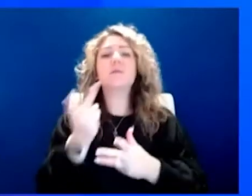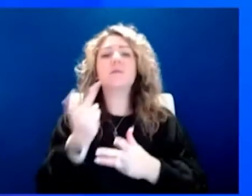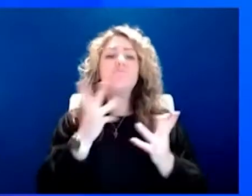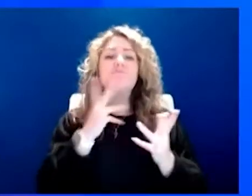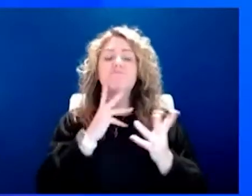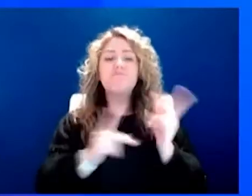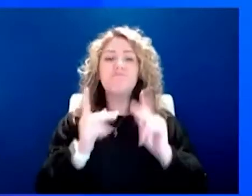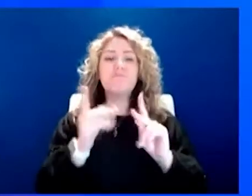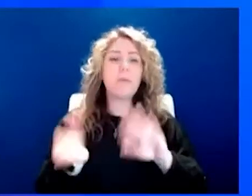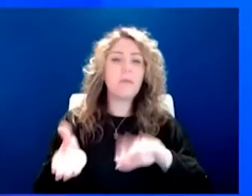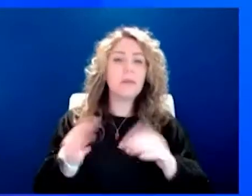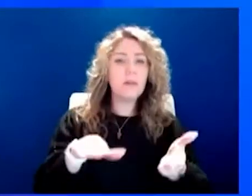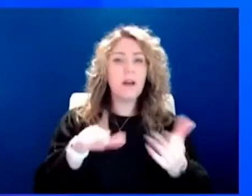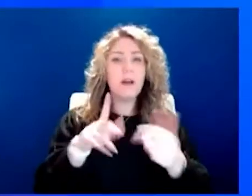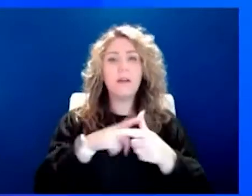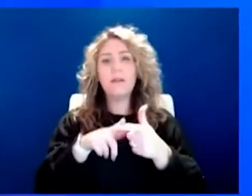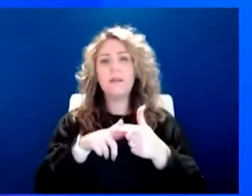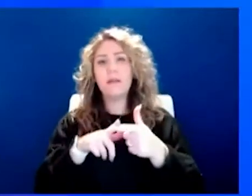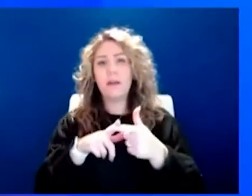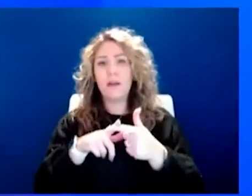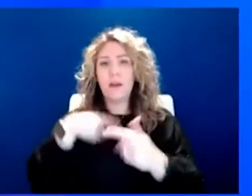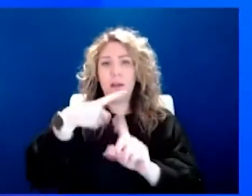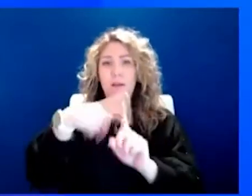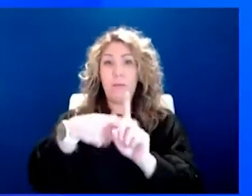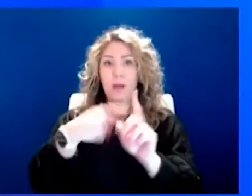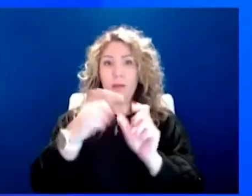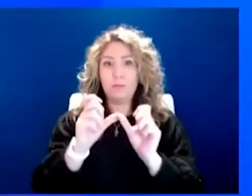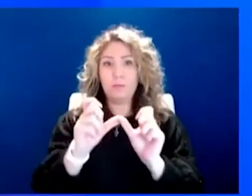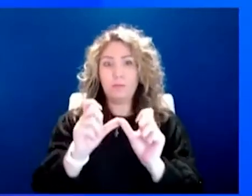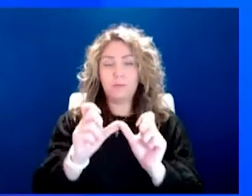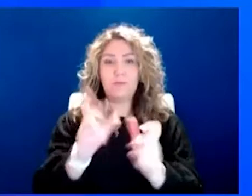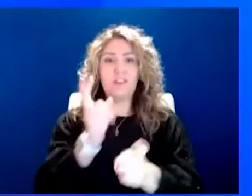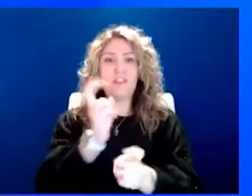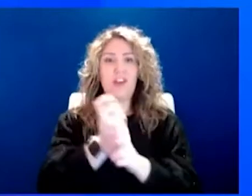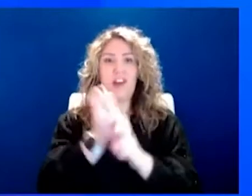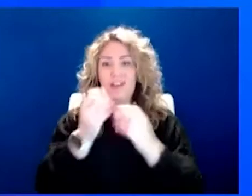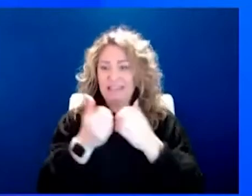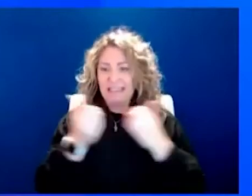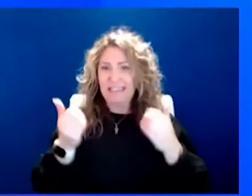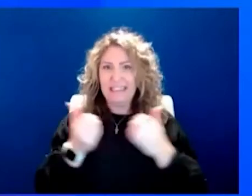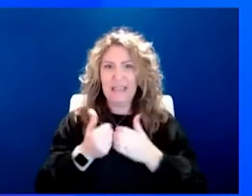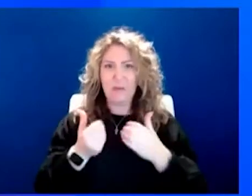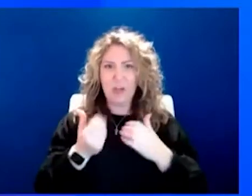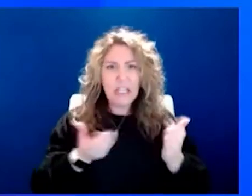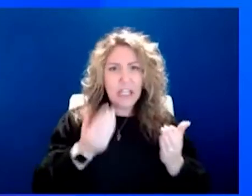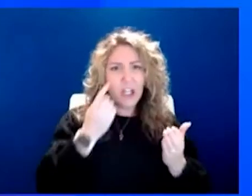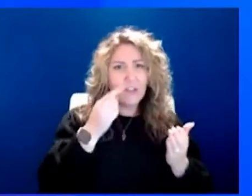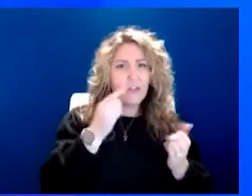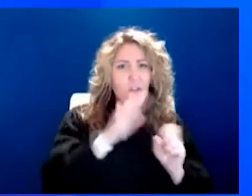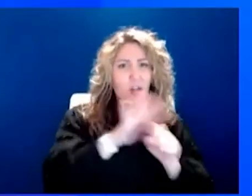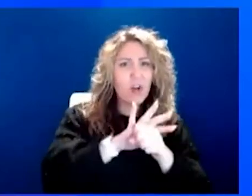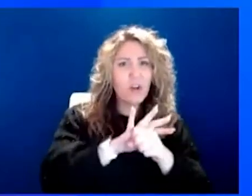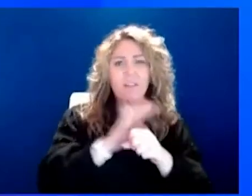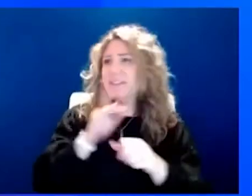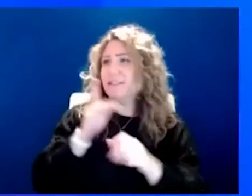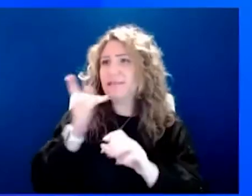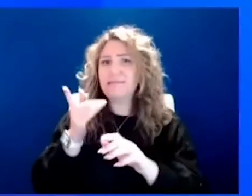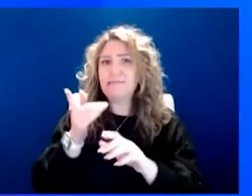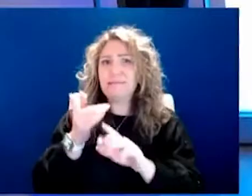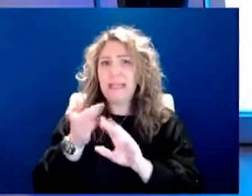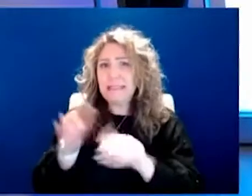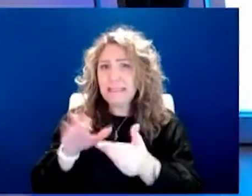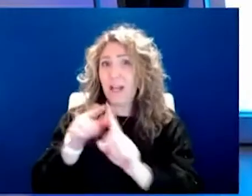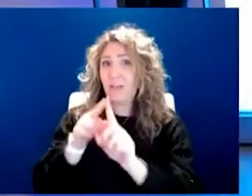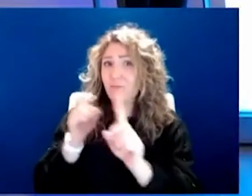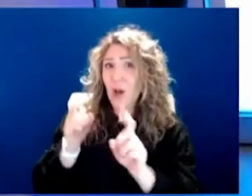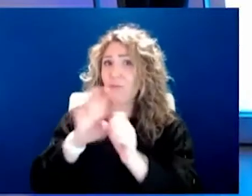And then as the months have gone on, it's harder to separate, are they here for COVID? Did they die of COVID? Is it and a how